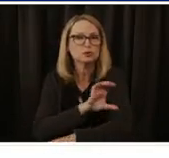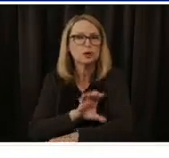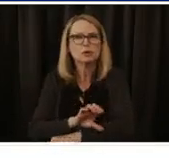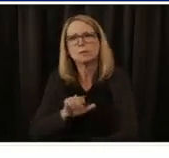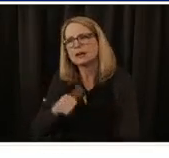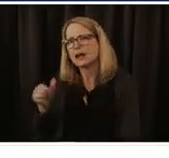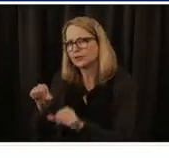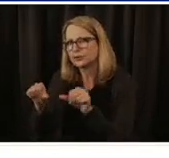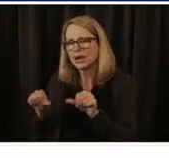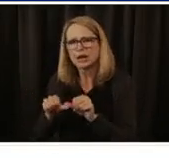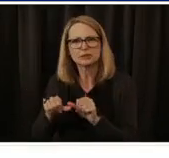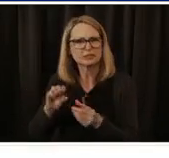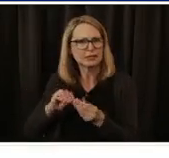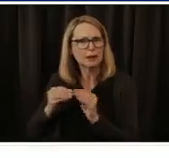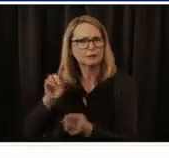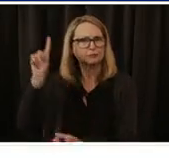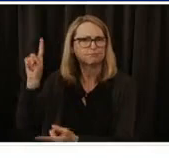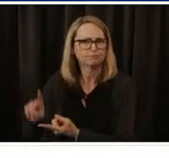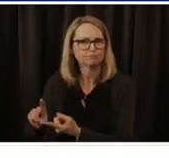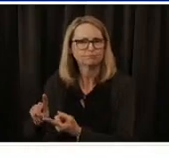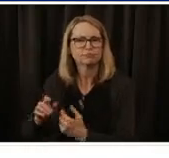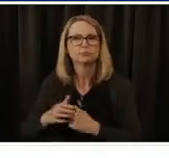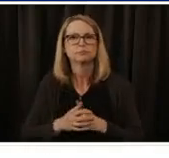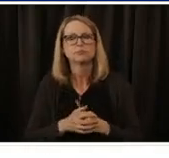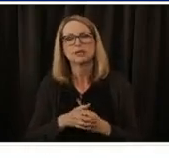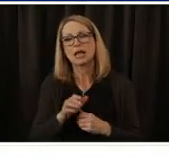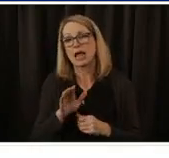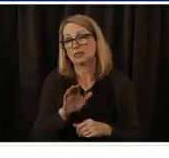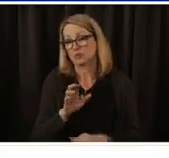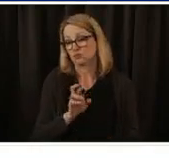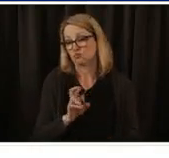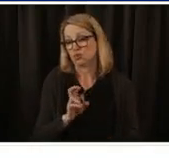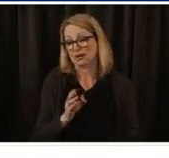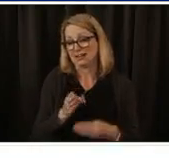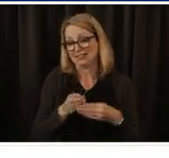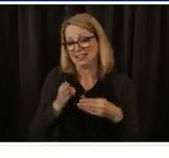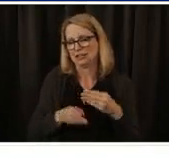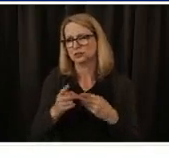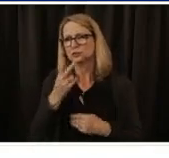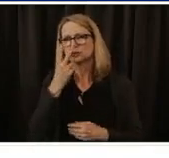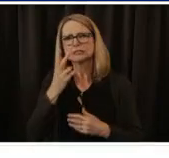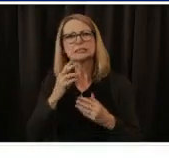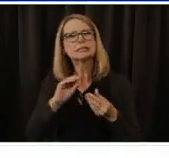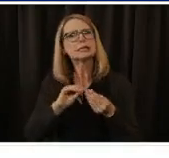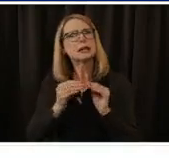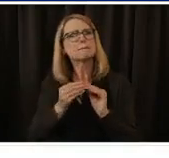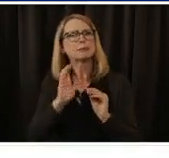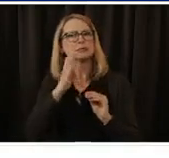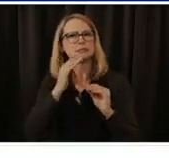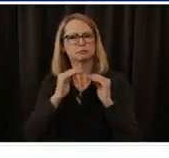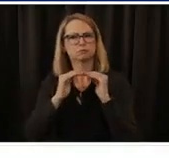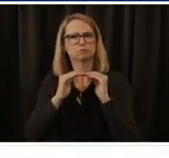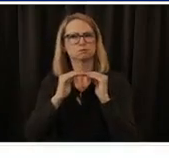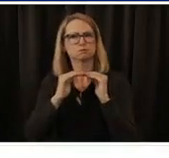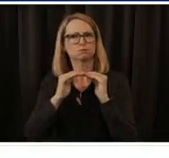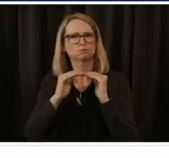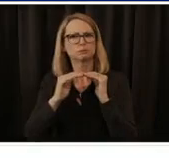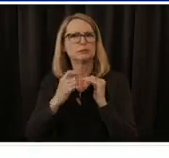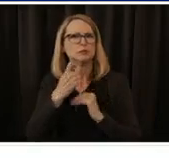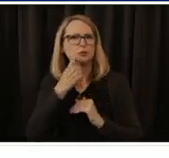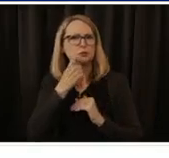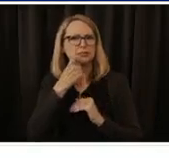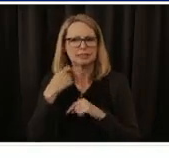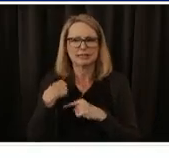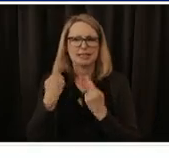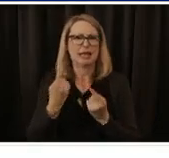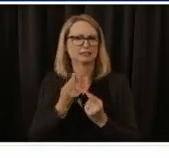bit. Overall, if you look at the far right end of this figure, you can see that numbers have stabilized in just the last couple of days. I think it's still too